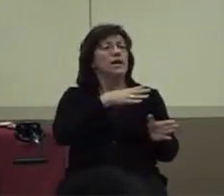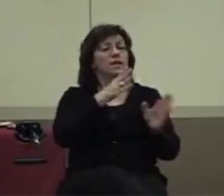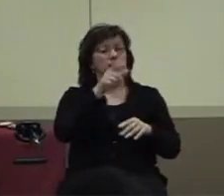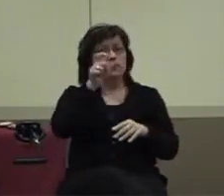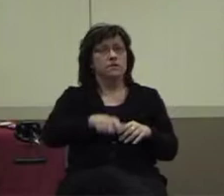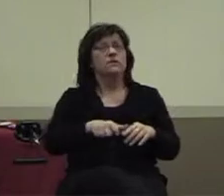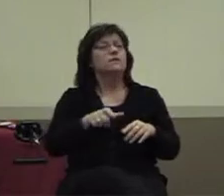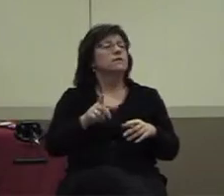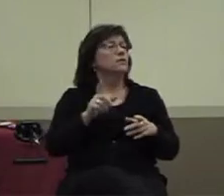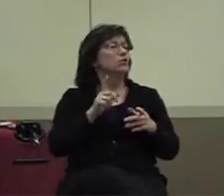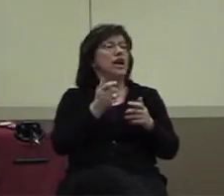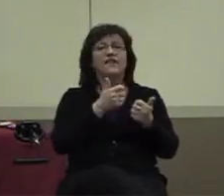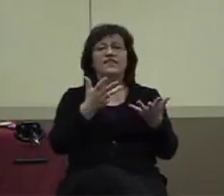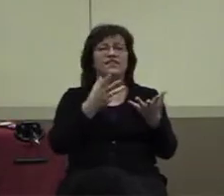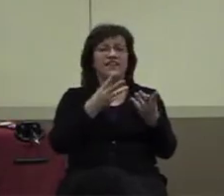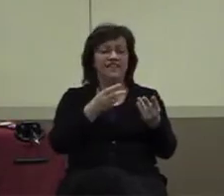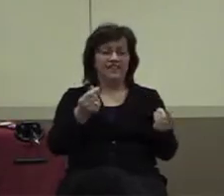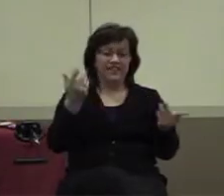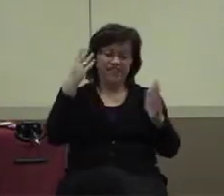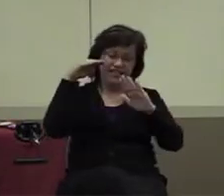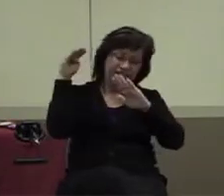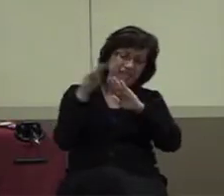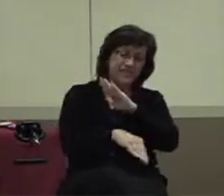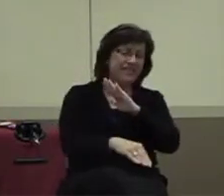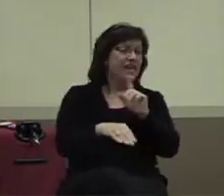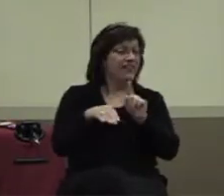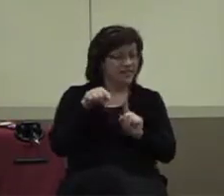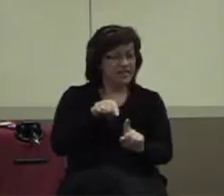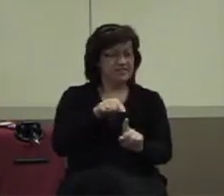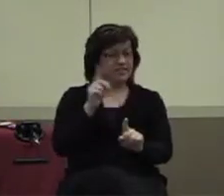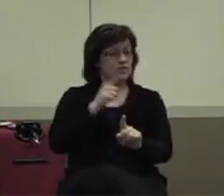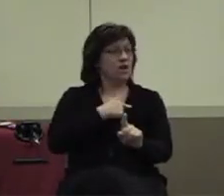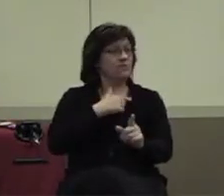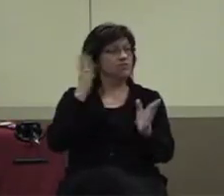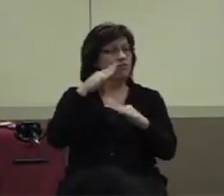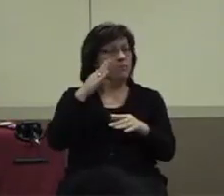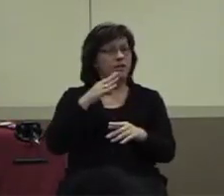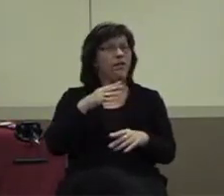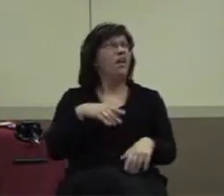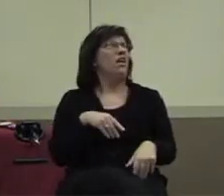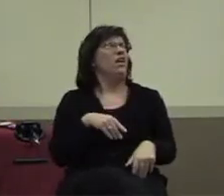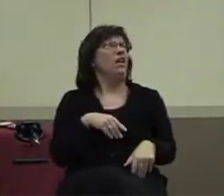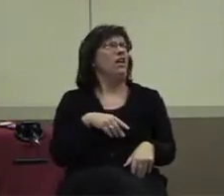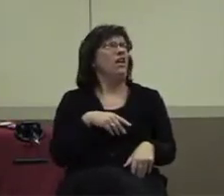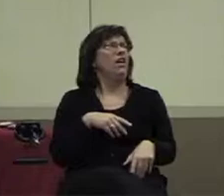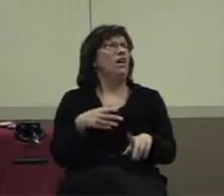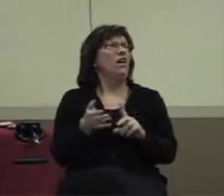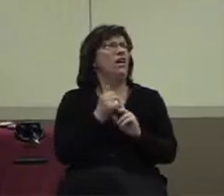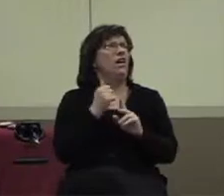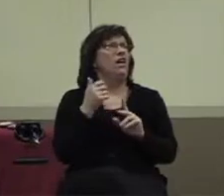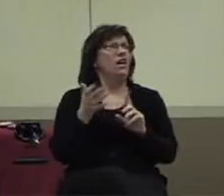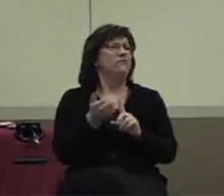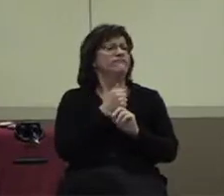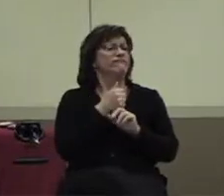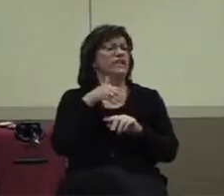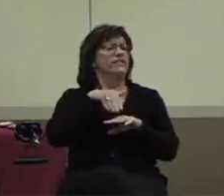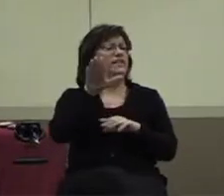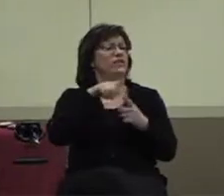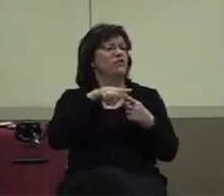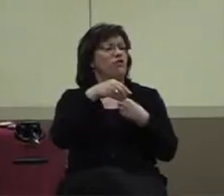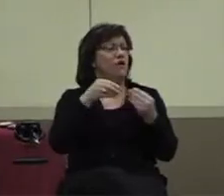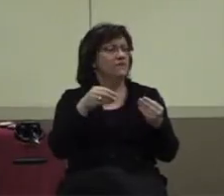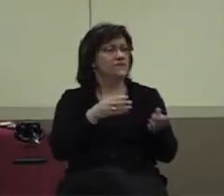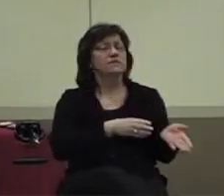went south. Here's where I got in trouble. I got sent to the office. The next column is how I'm going to make restitution